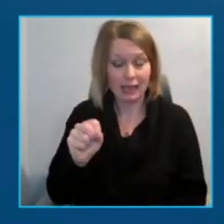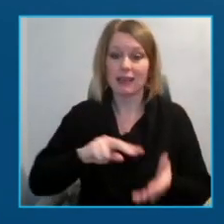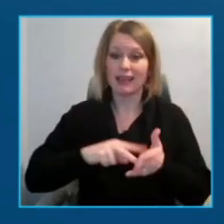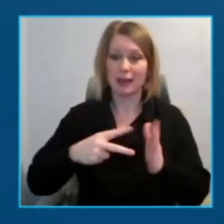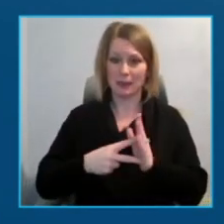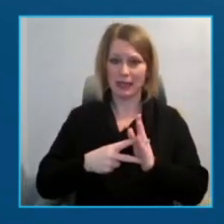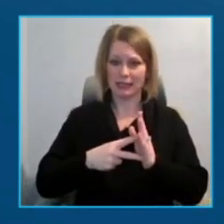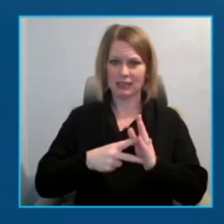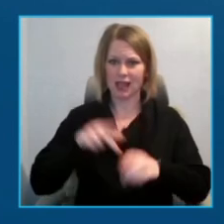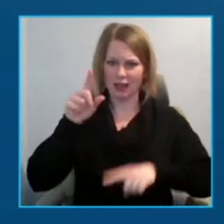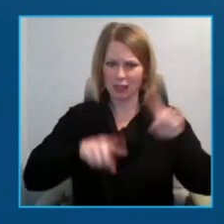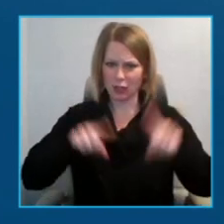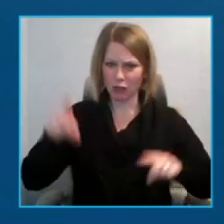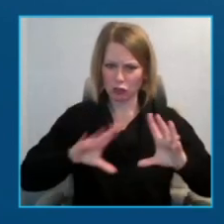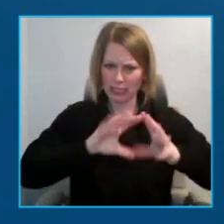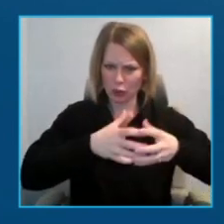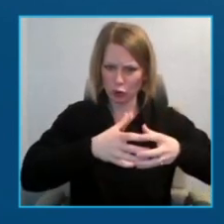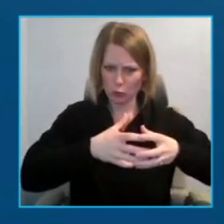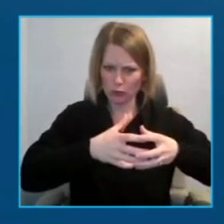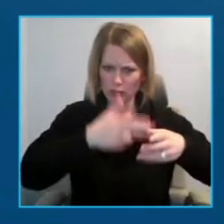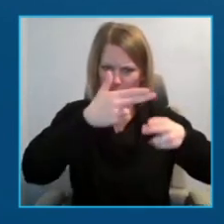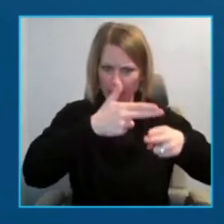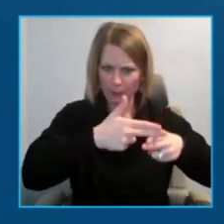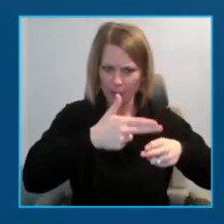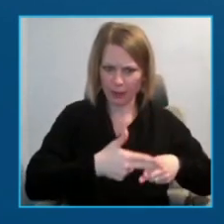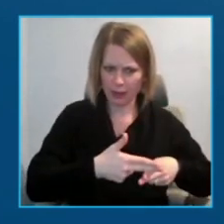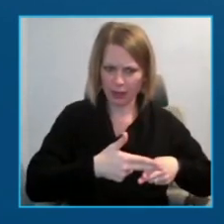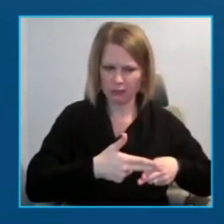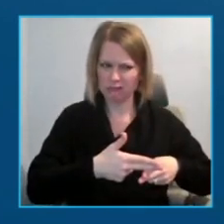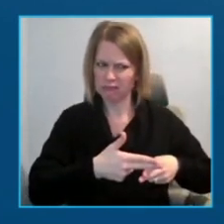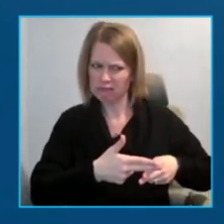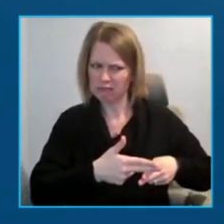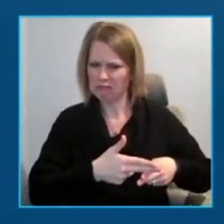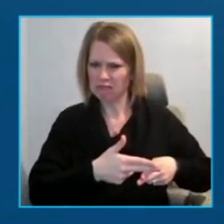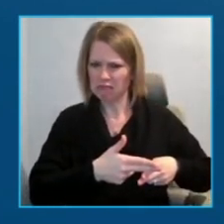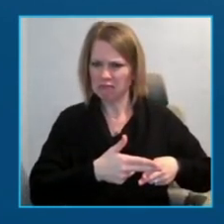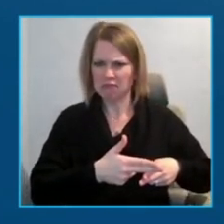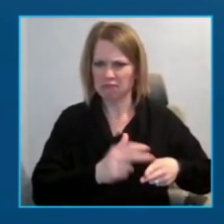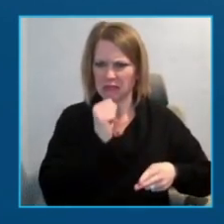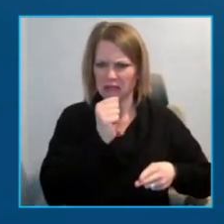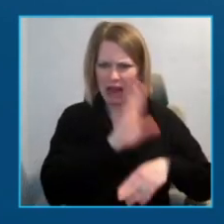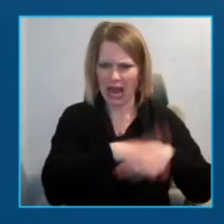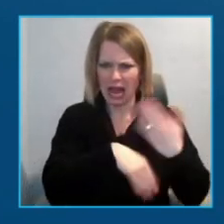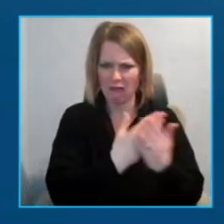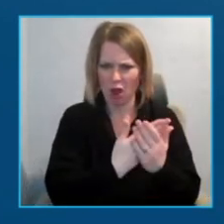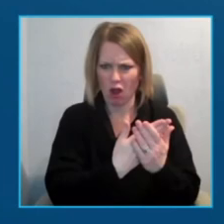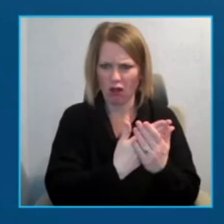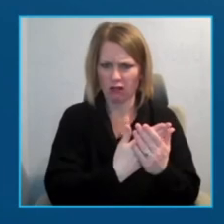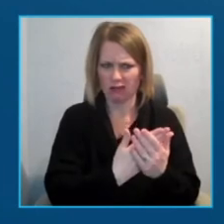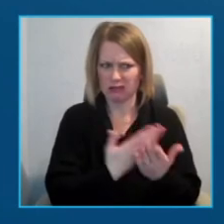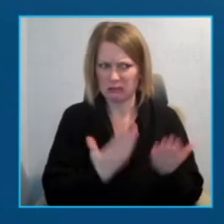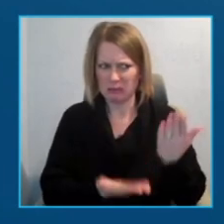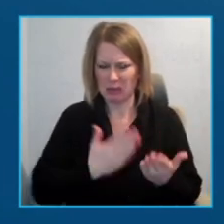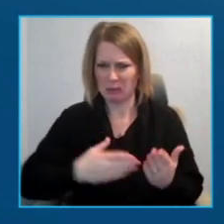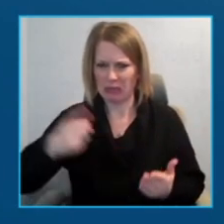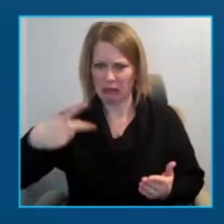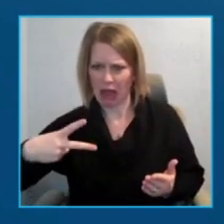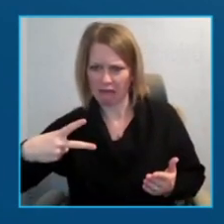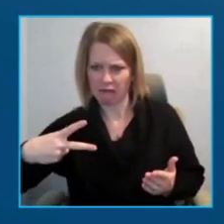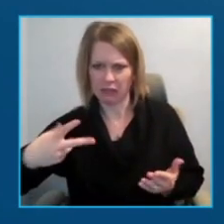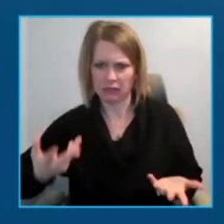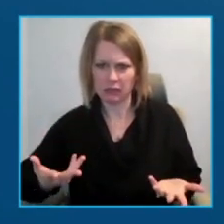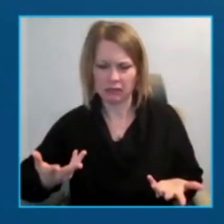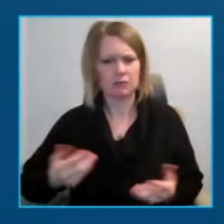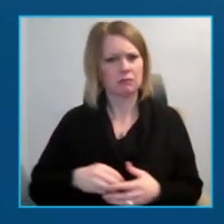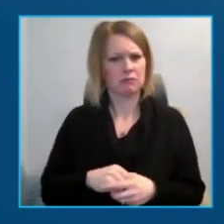mentioned in that document are only about half of the diversity groups that are in our charter. And it sort of seemed to me that